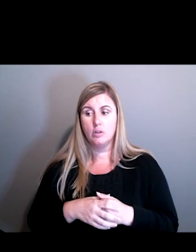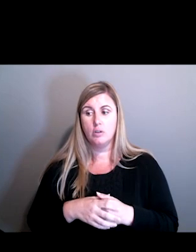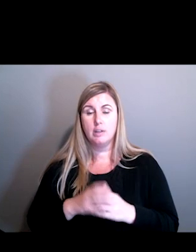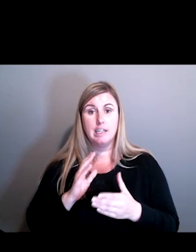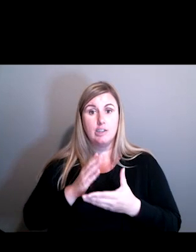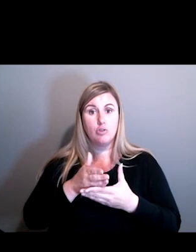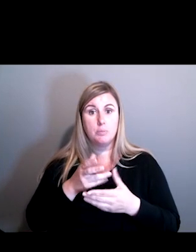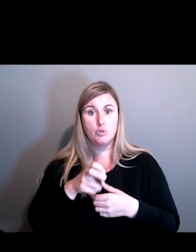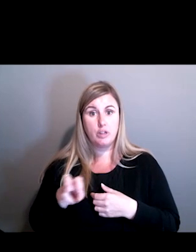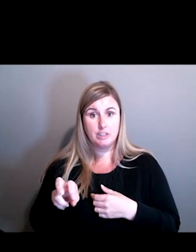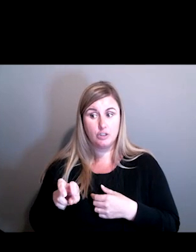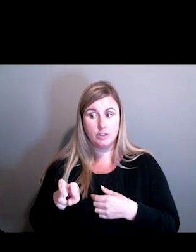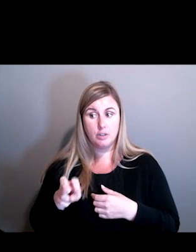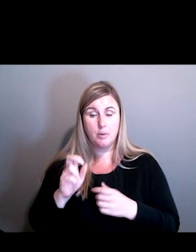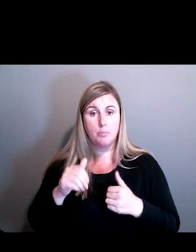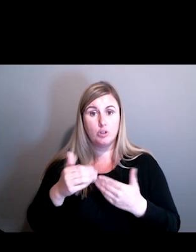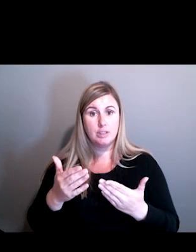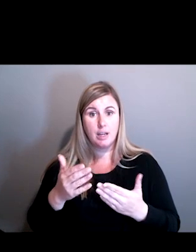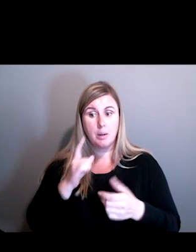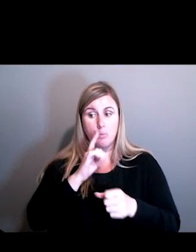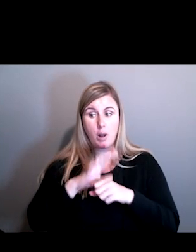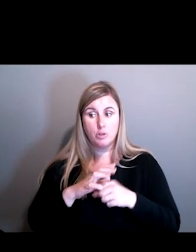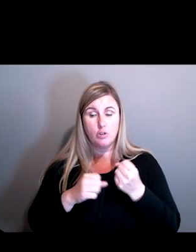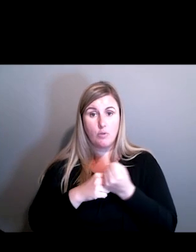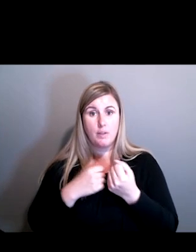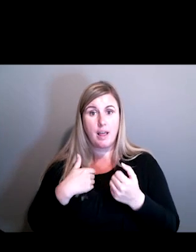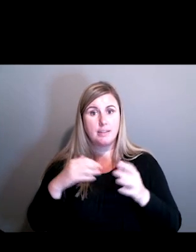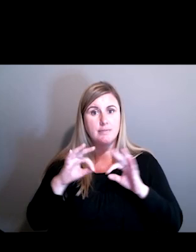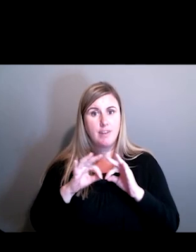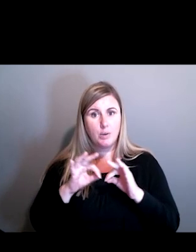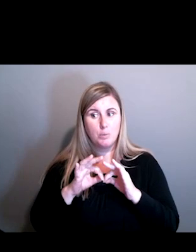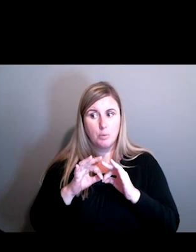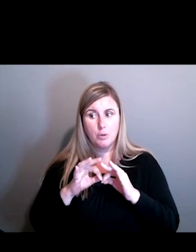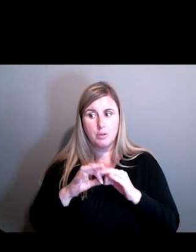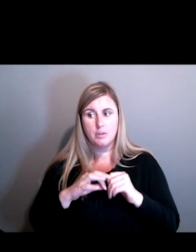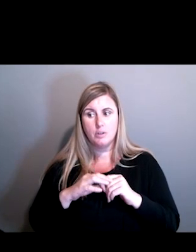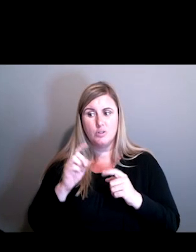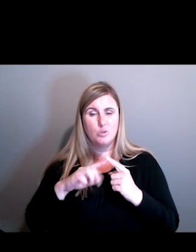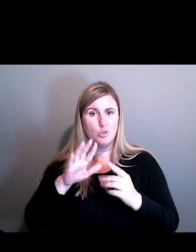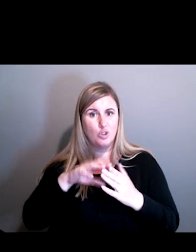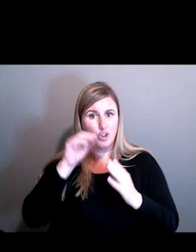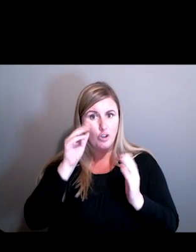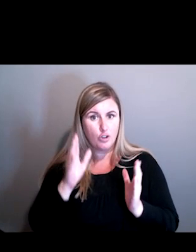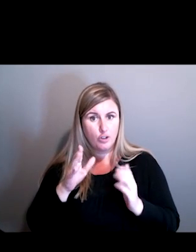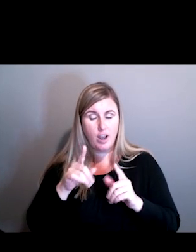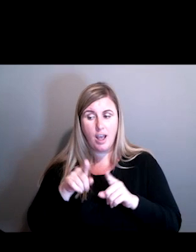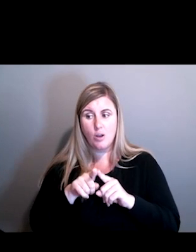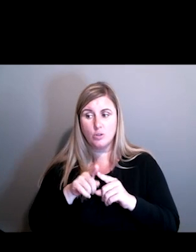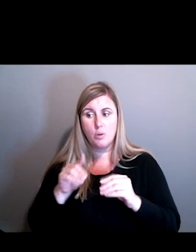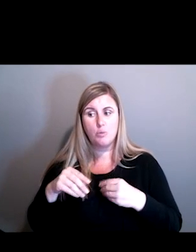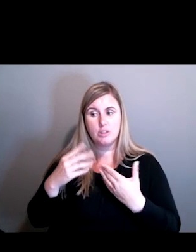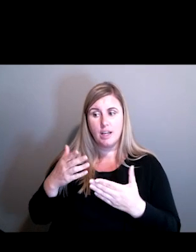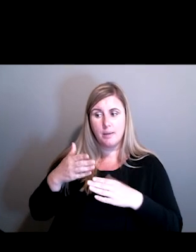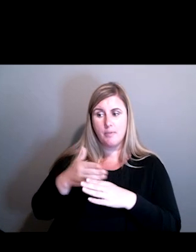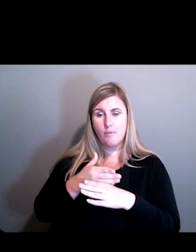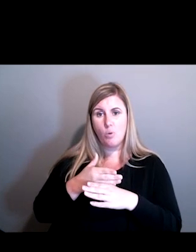interruption transition, present a promise reinforcer that's valuable to your learner, and present it before